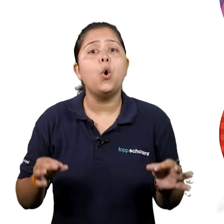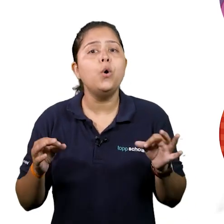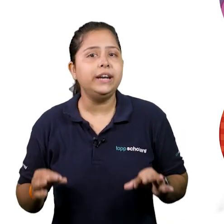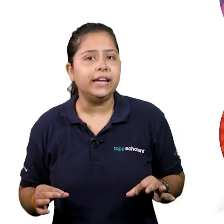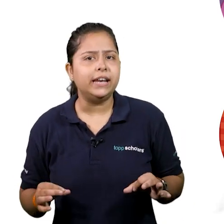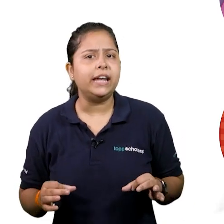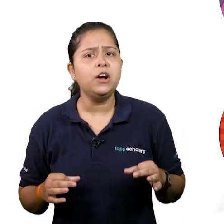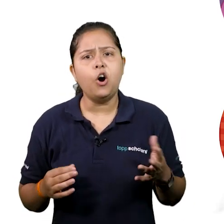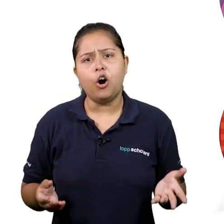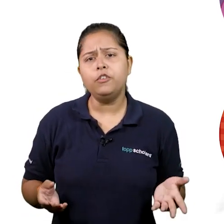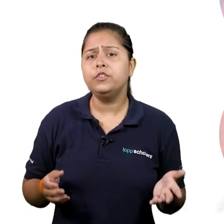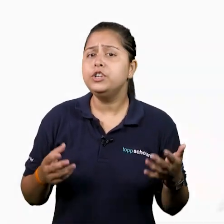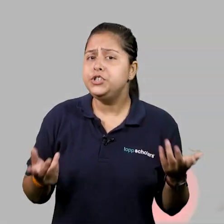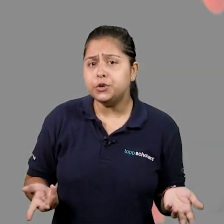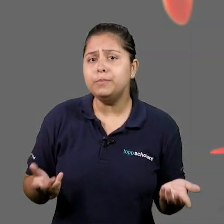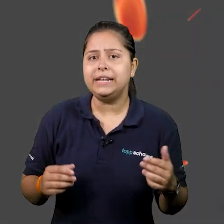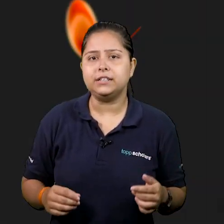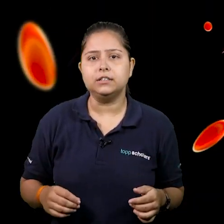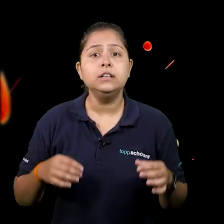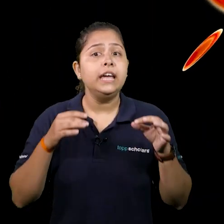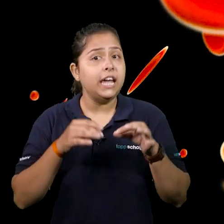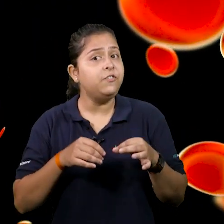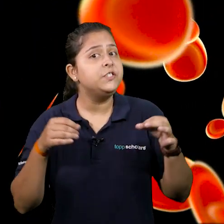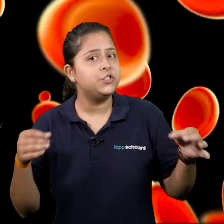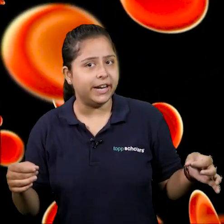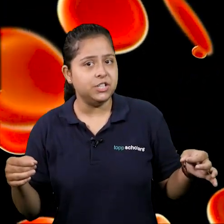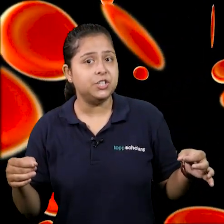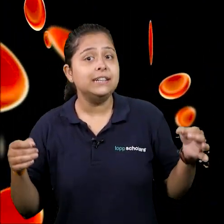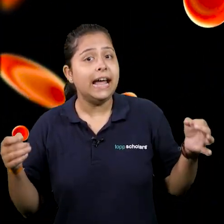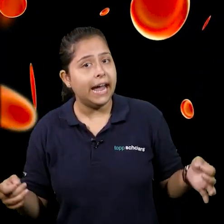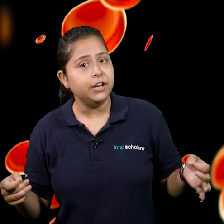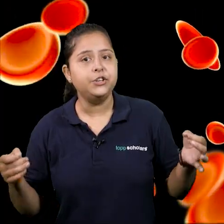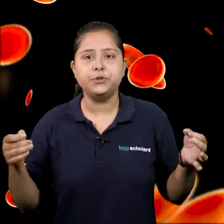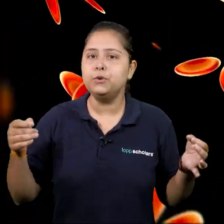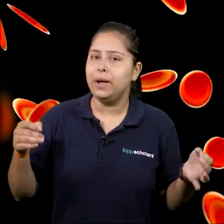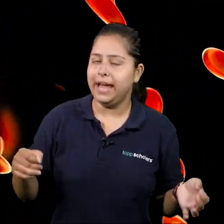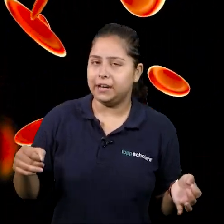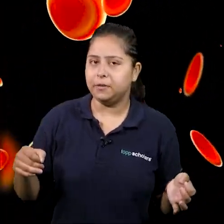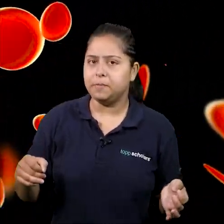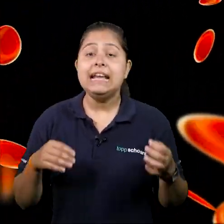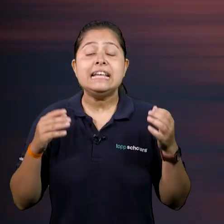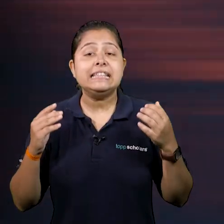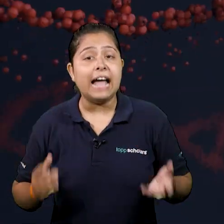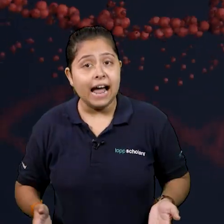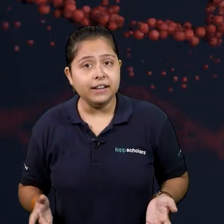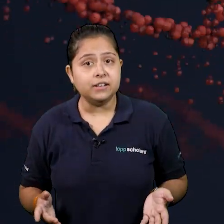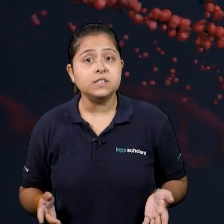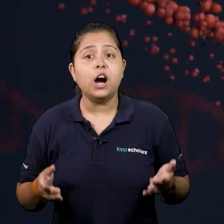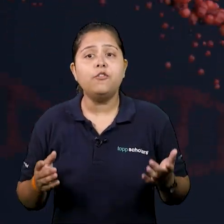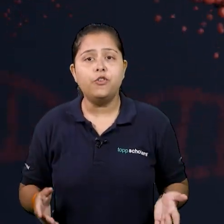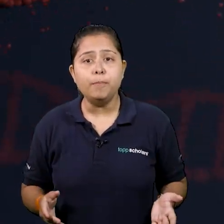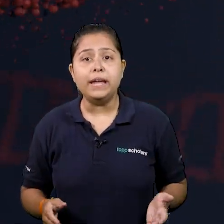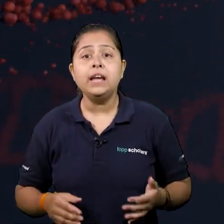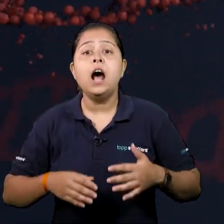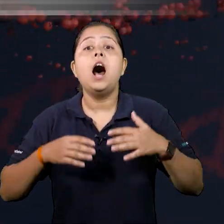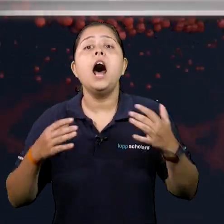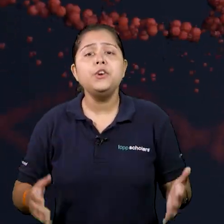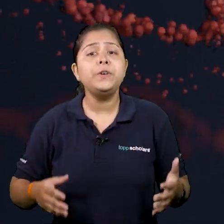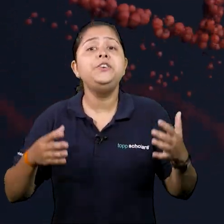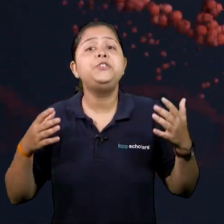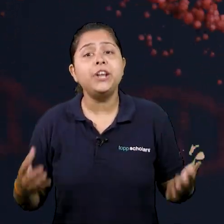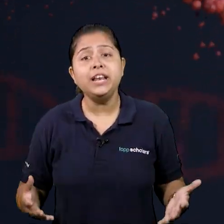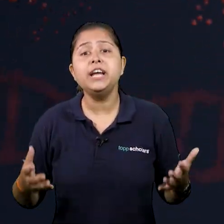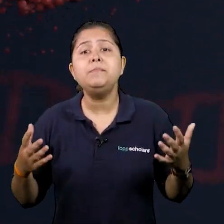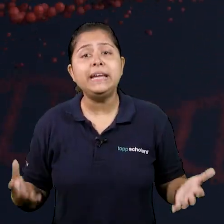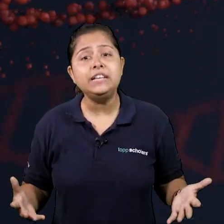its own DNA of 2 meter if stretched end to end. That is a whopping